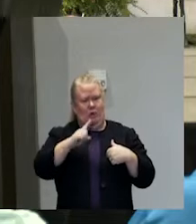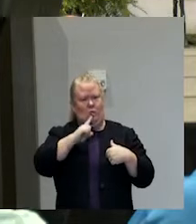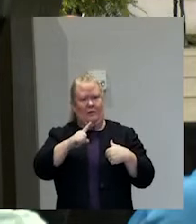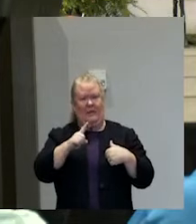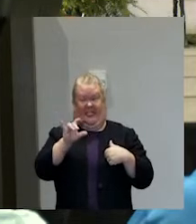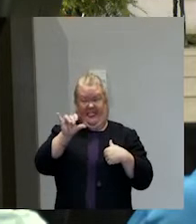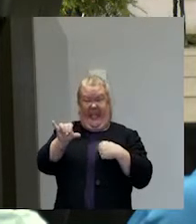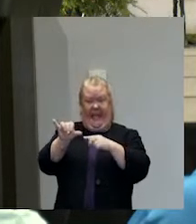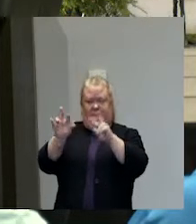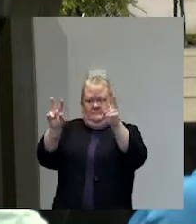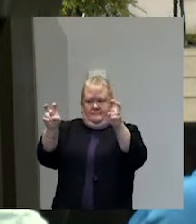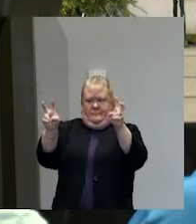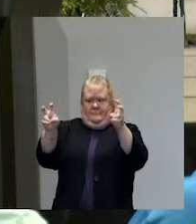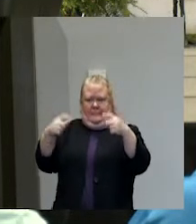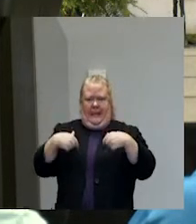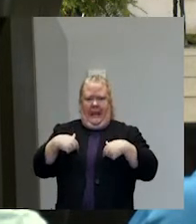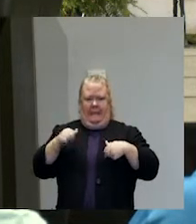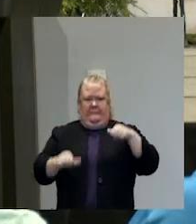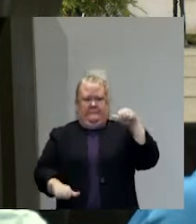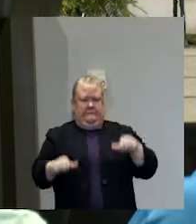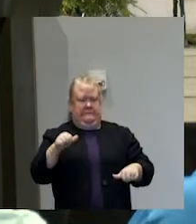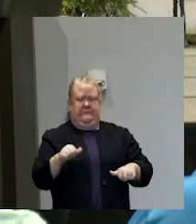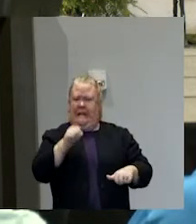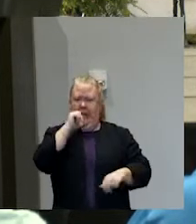thing when I first booked this show,